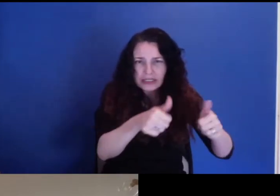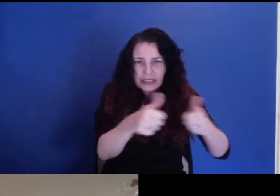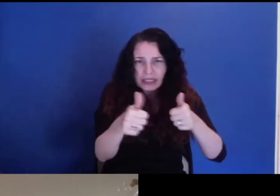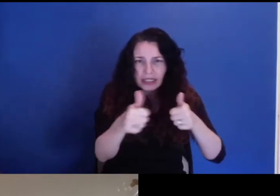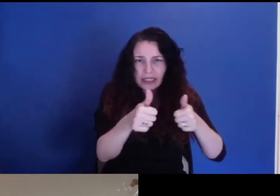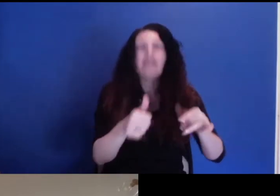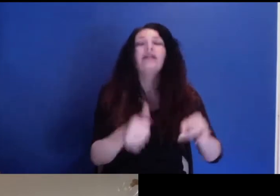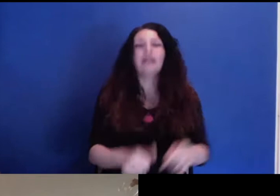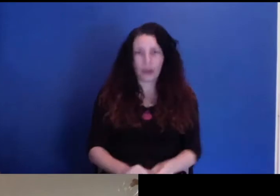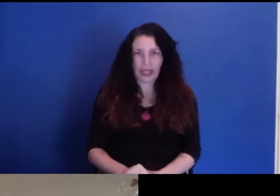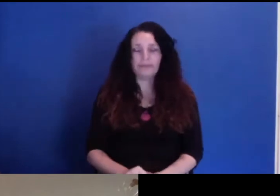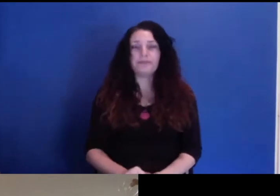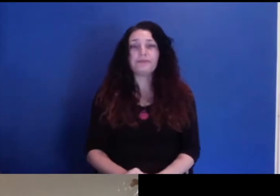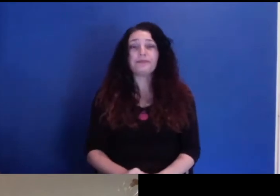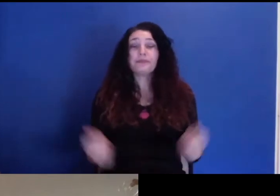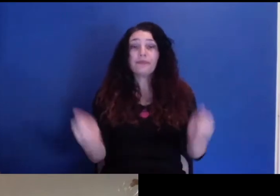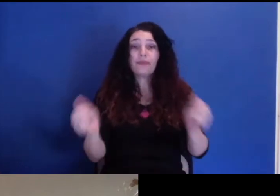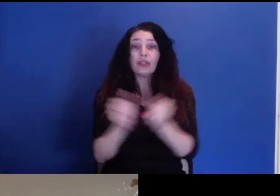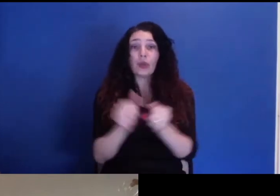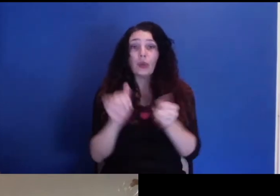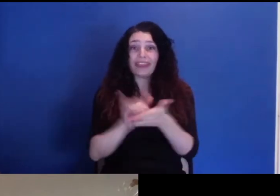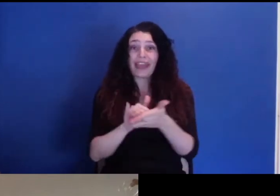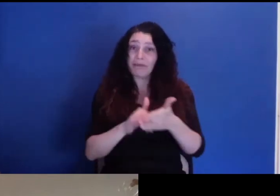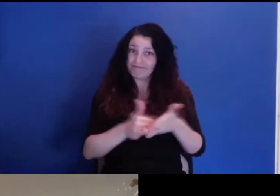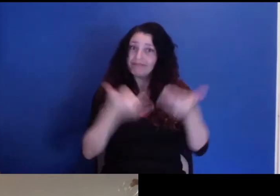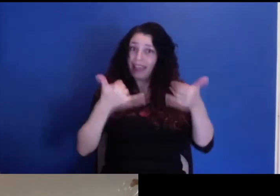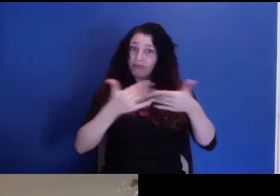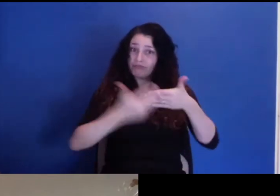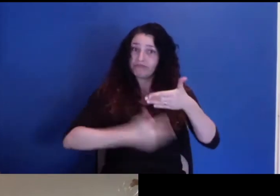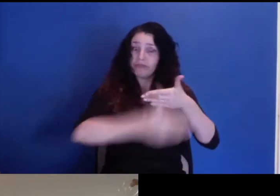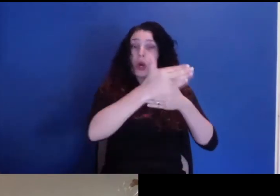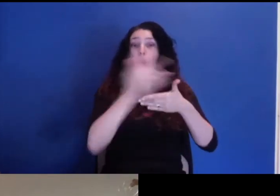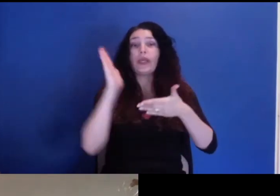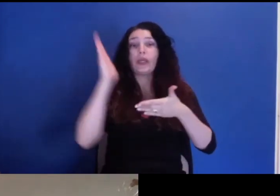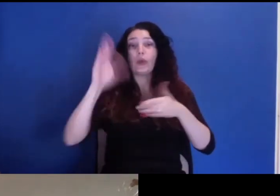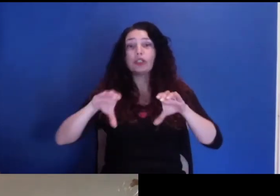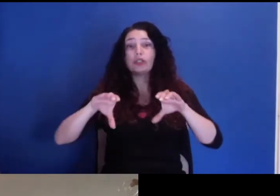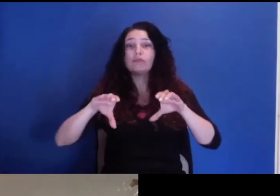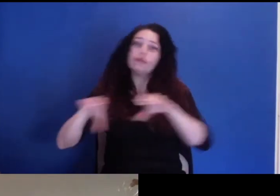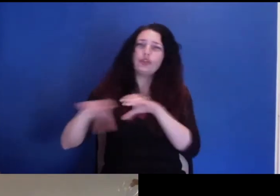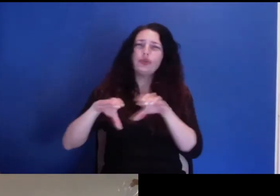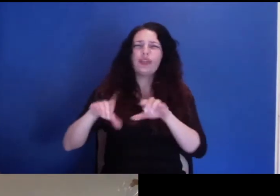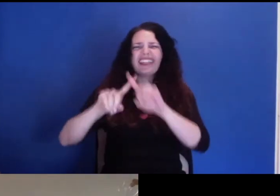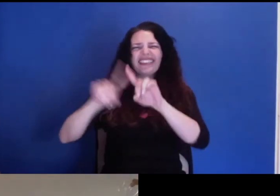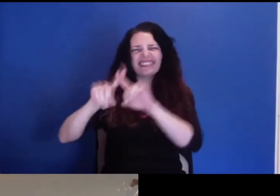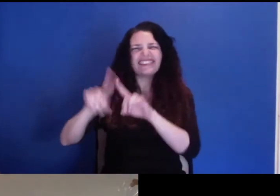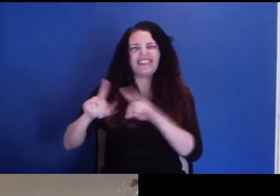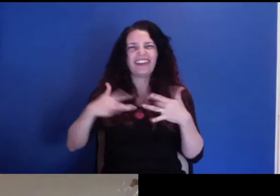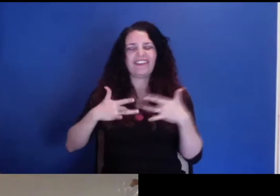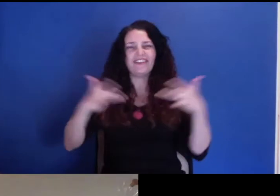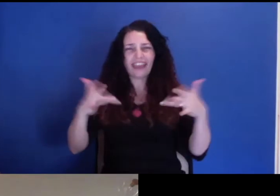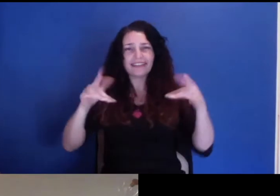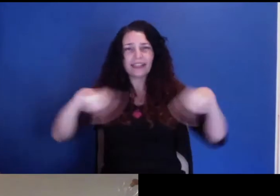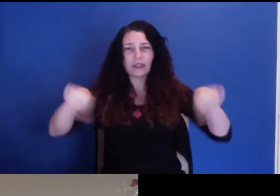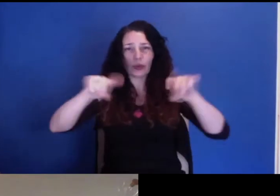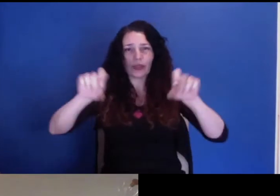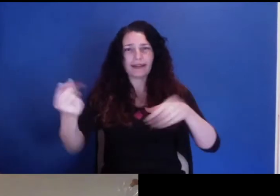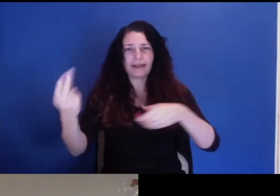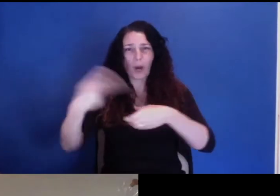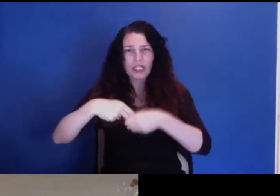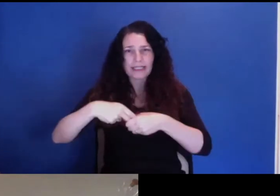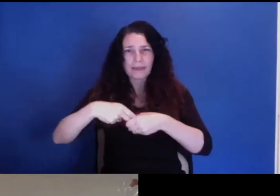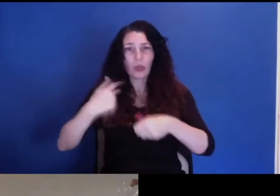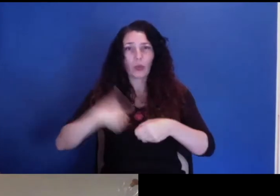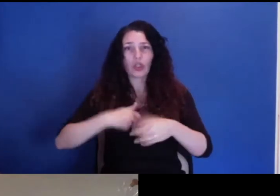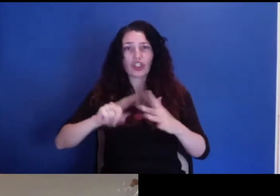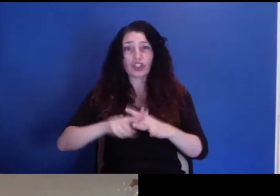Okay. So with that, we are going to be doing a series of events and things that you can participate in. We're starting out with this